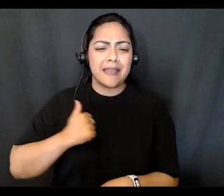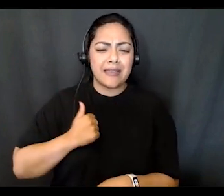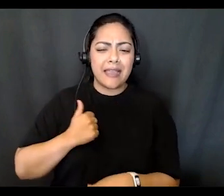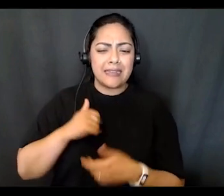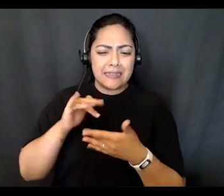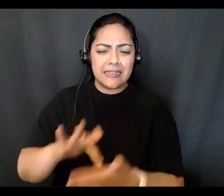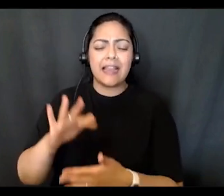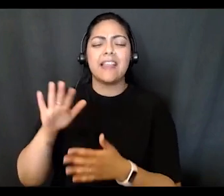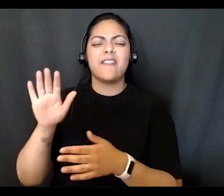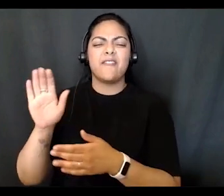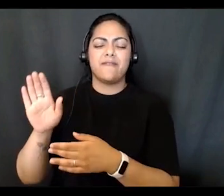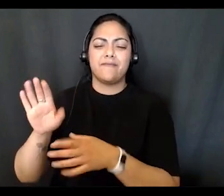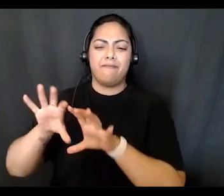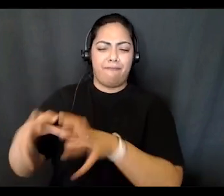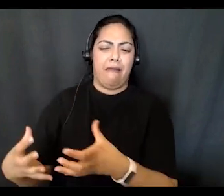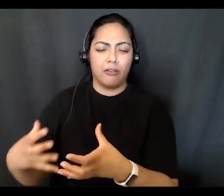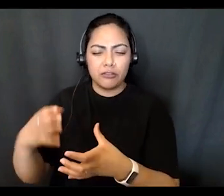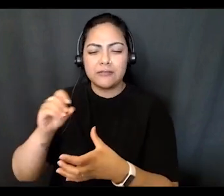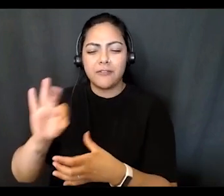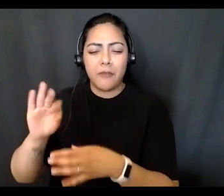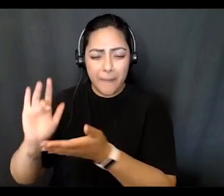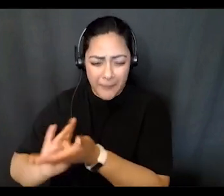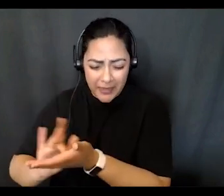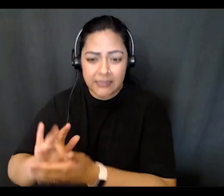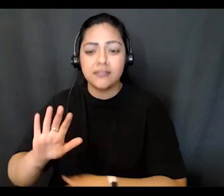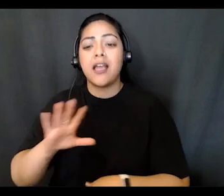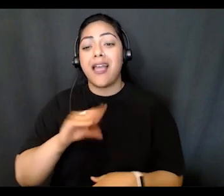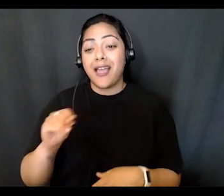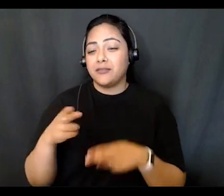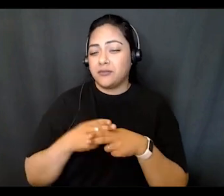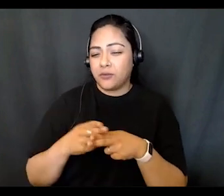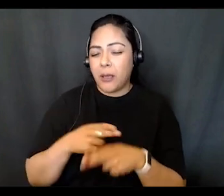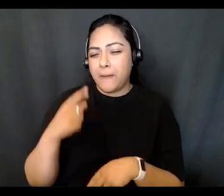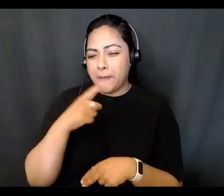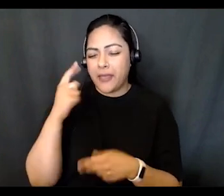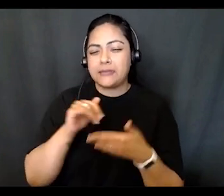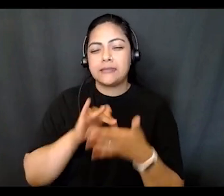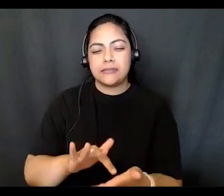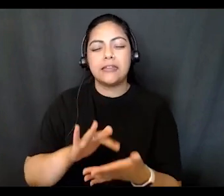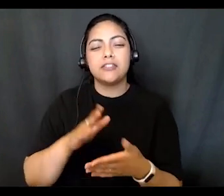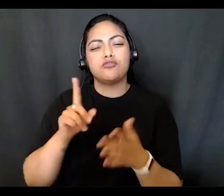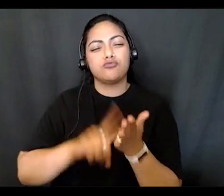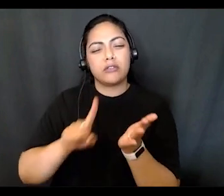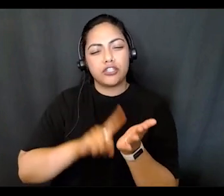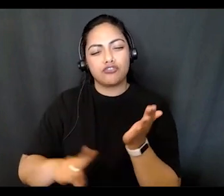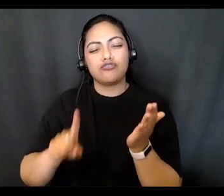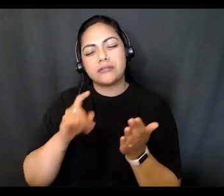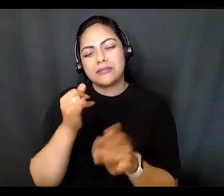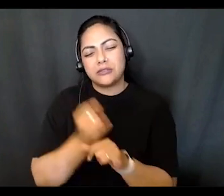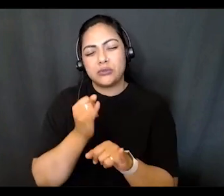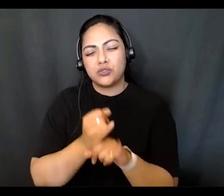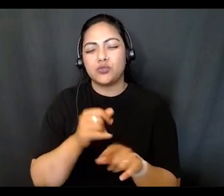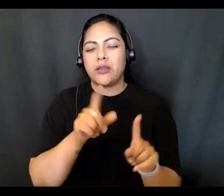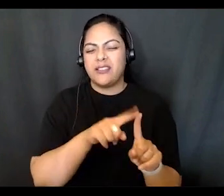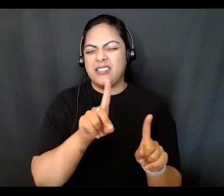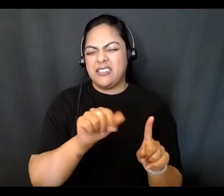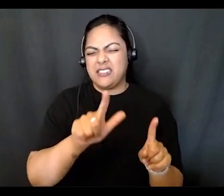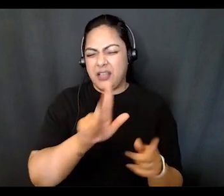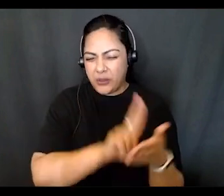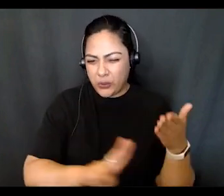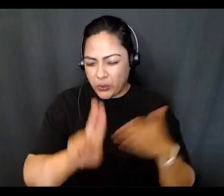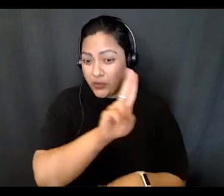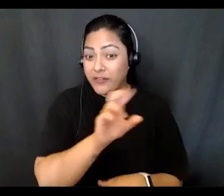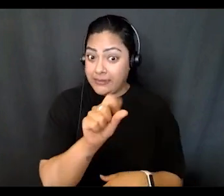Faculty of Medicine, the interim director of the Black Studies Research Institute in STEM at Dalhousie University,